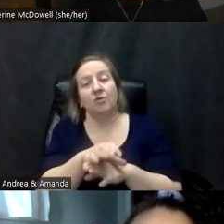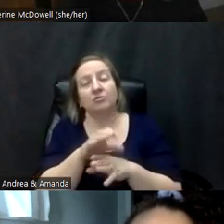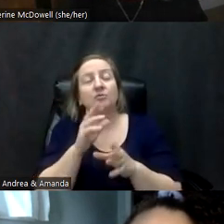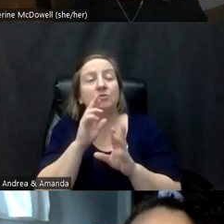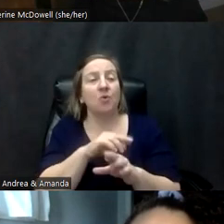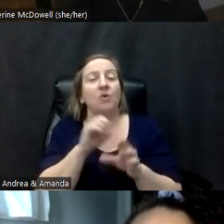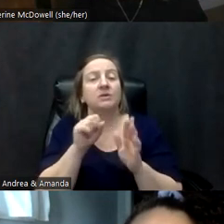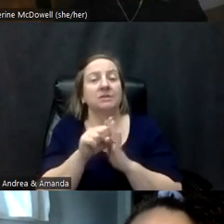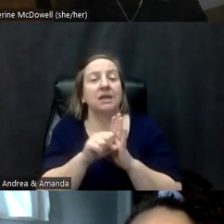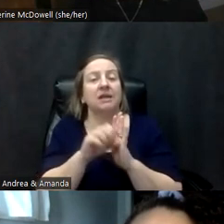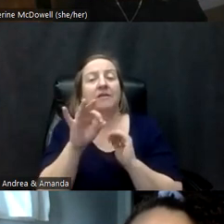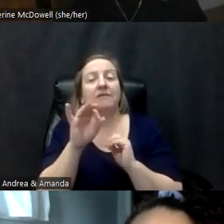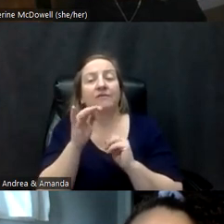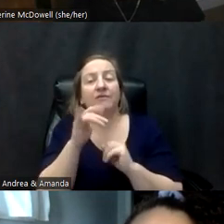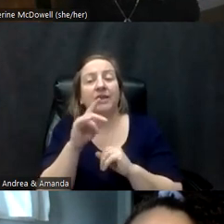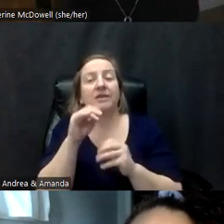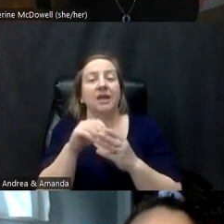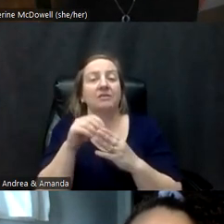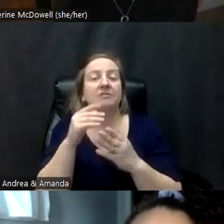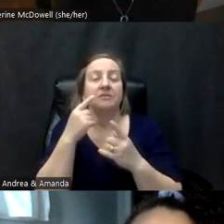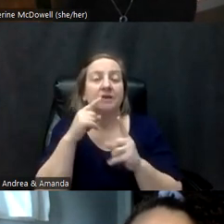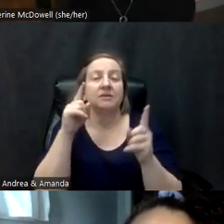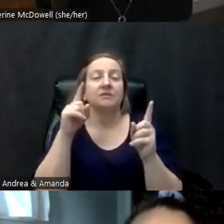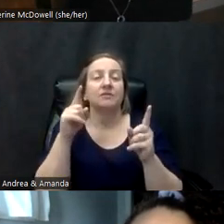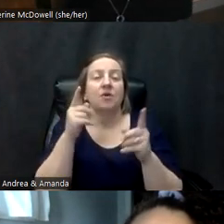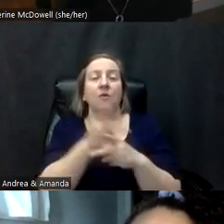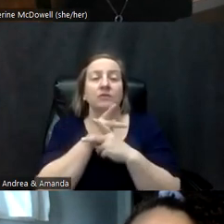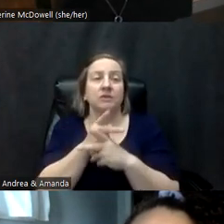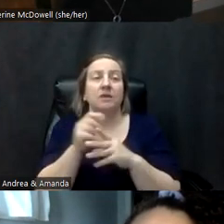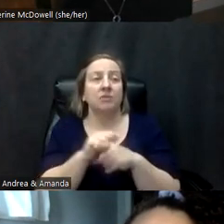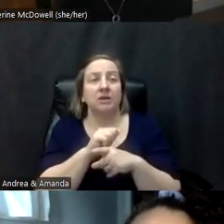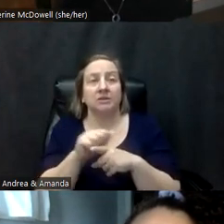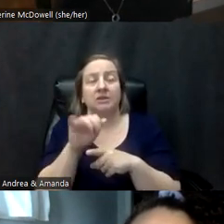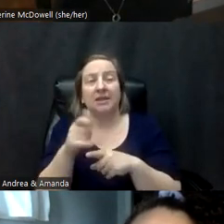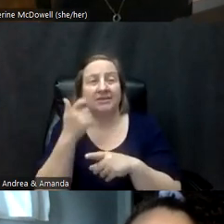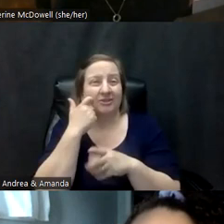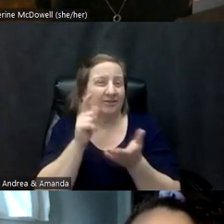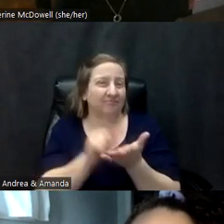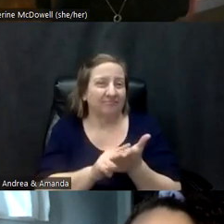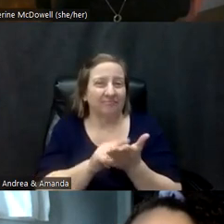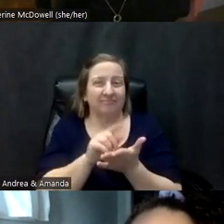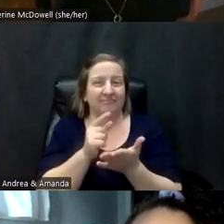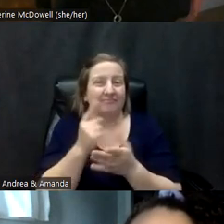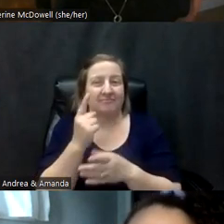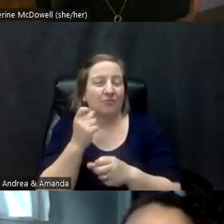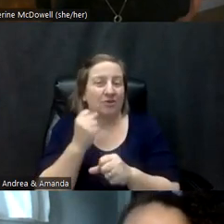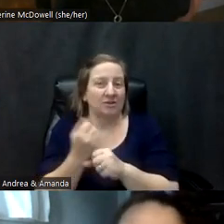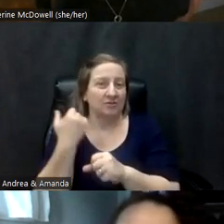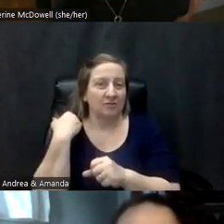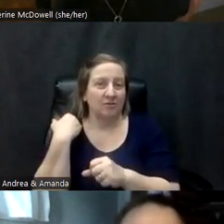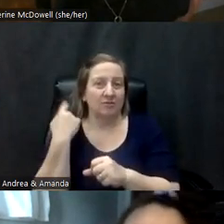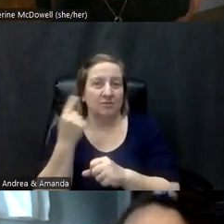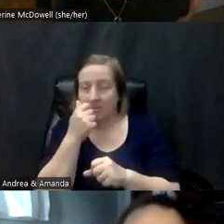Field and Effective Oversight Practices. And it's just came out like within the last year, I think.